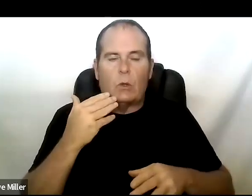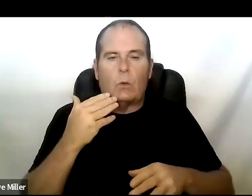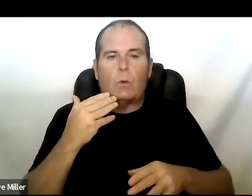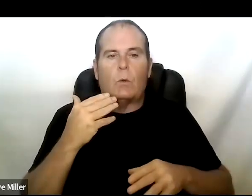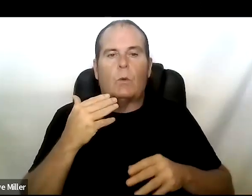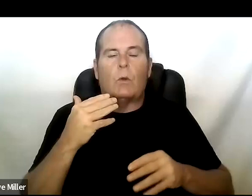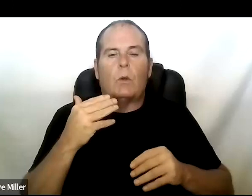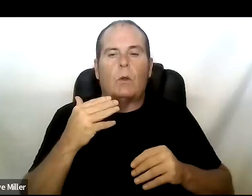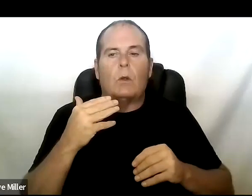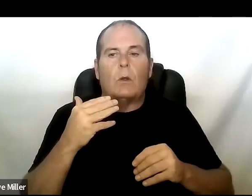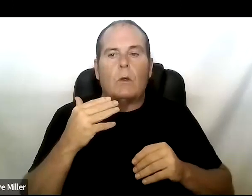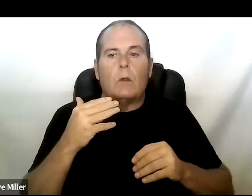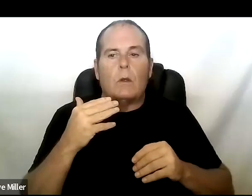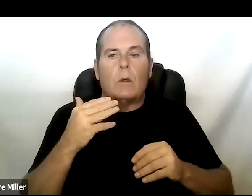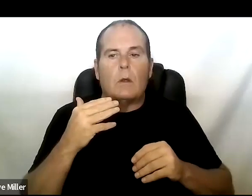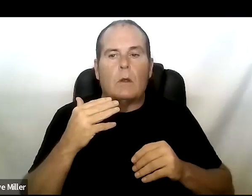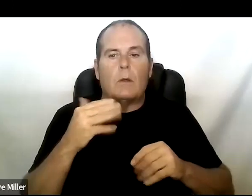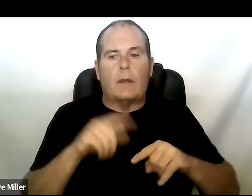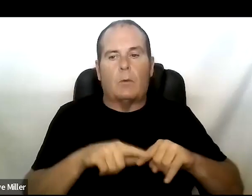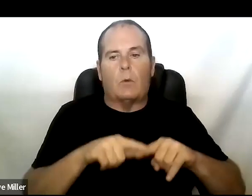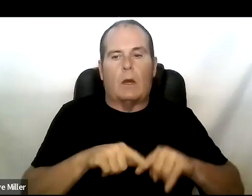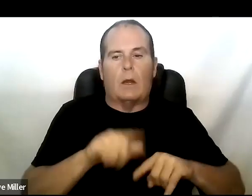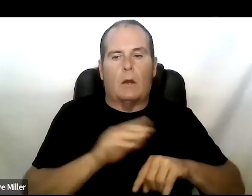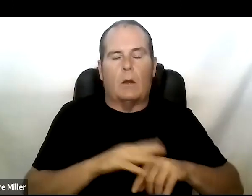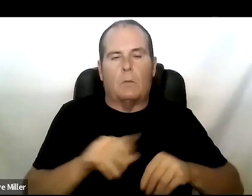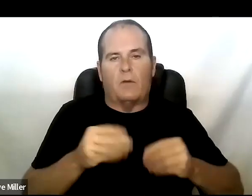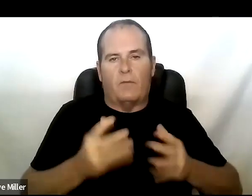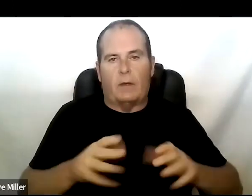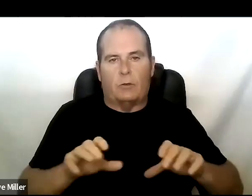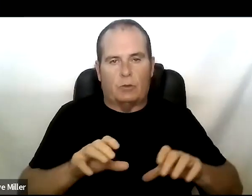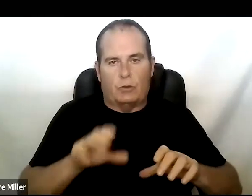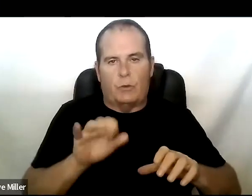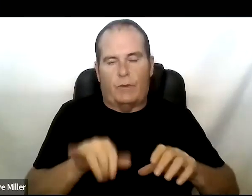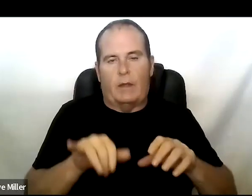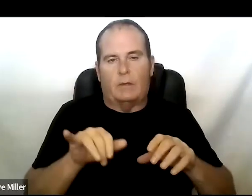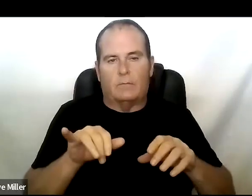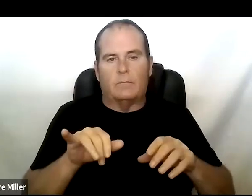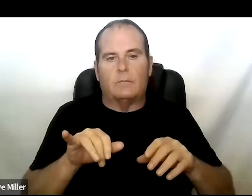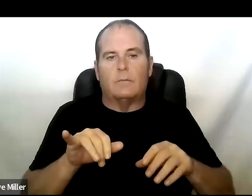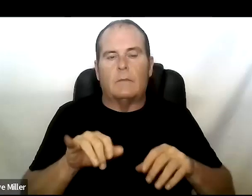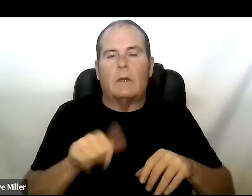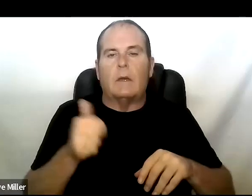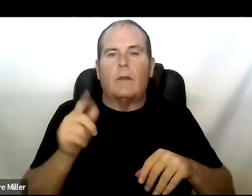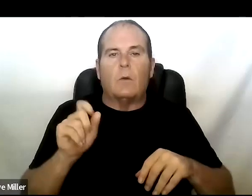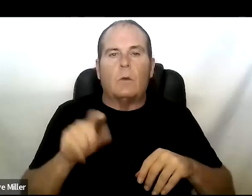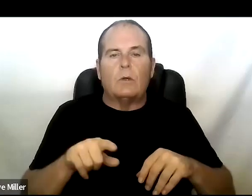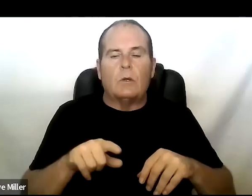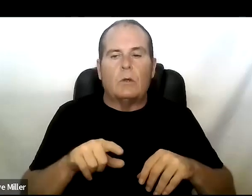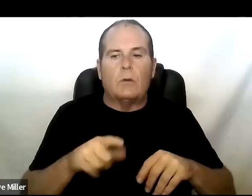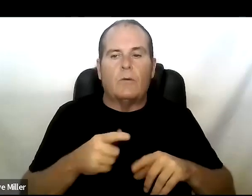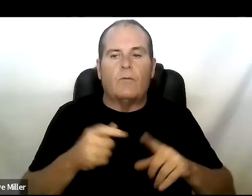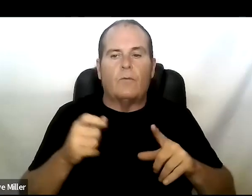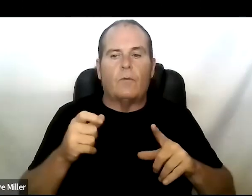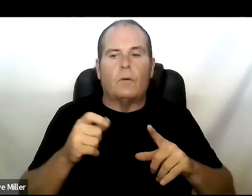base with this. They rely mostly on providers to do this. Another question from an